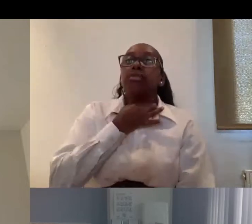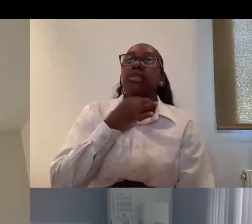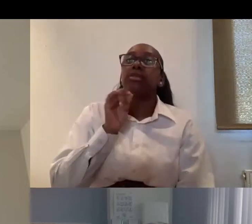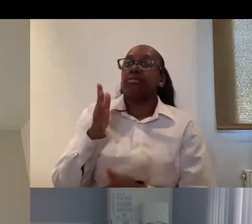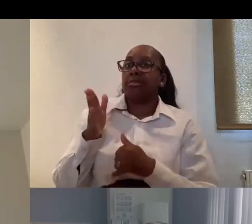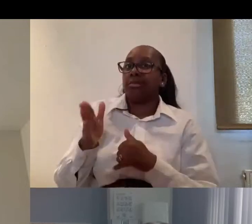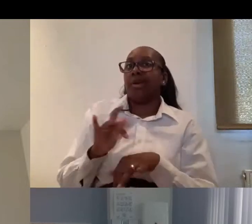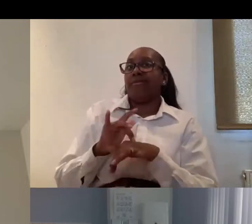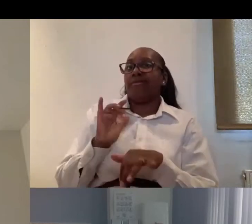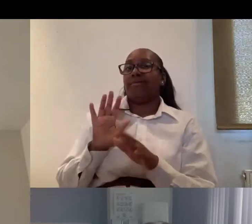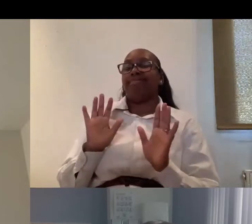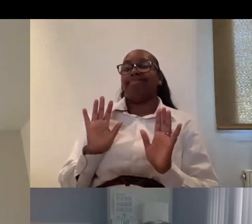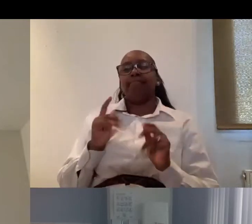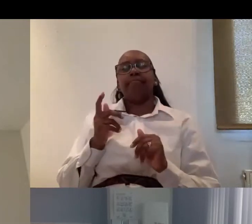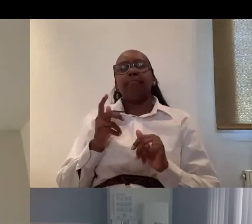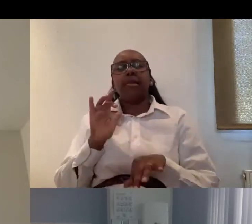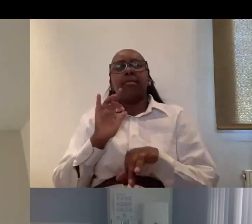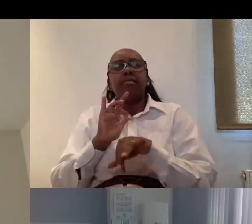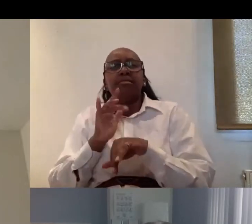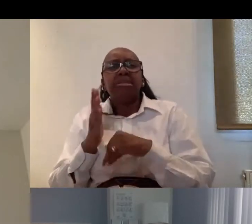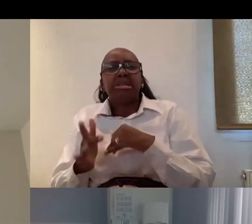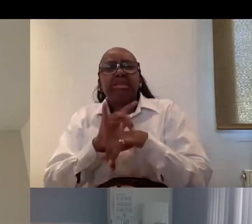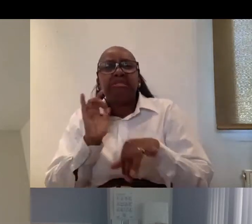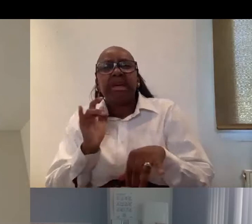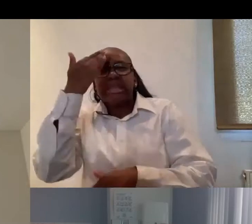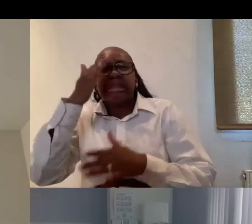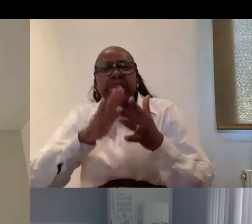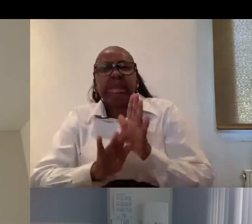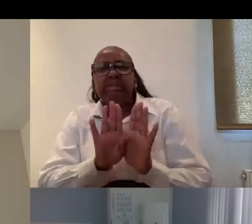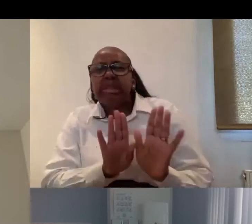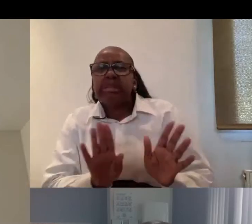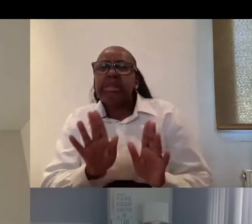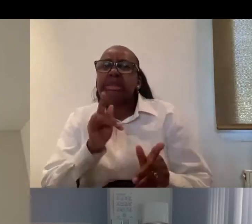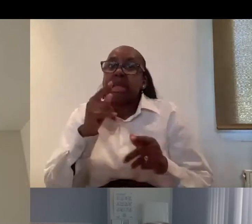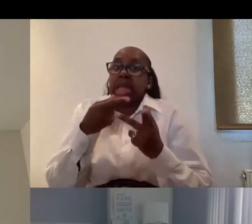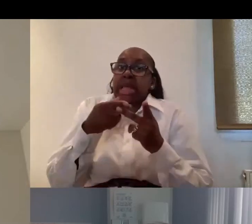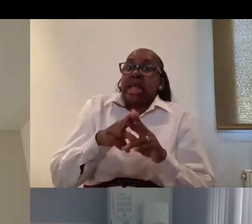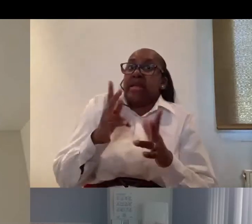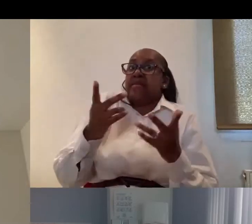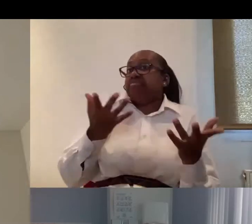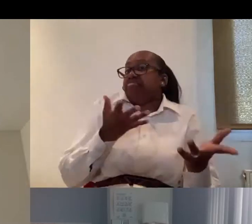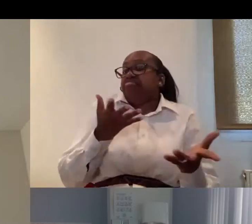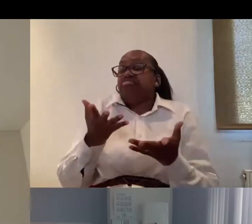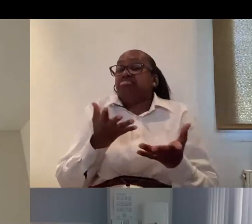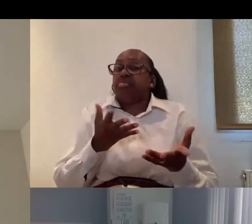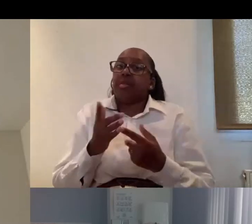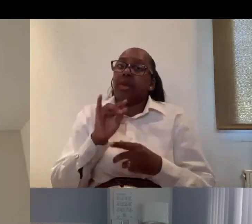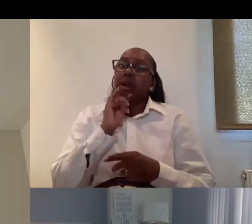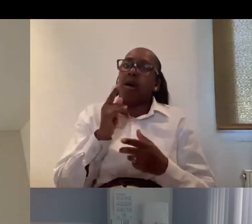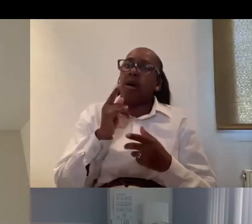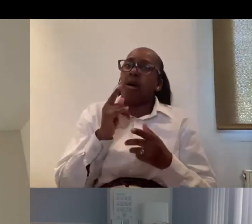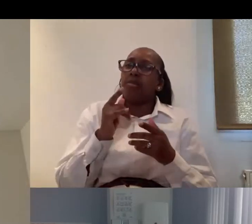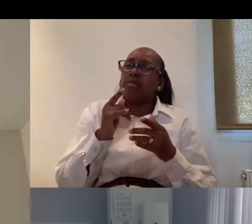side effects, but the side effects that you experience, if indeed you experience any side effects at all, are